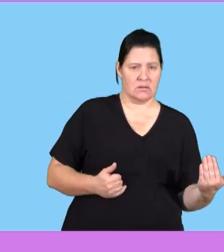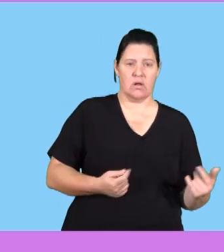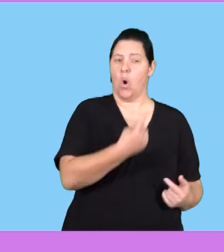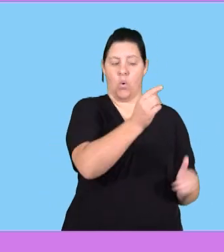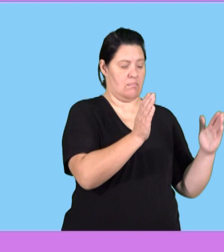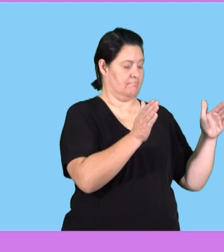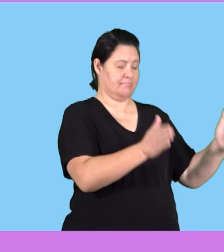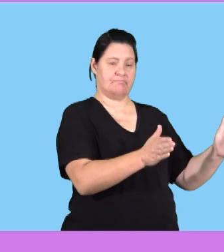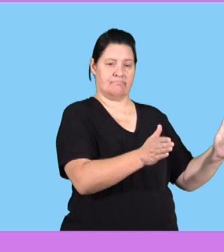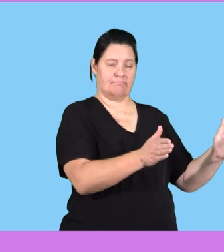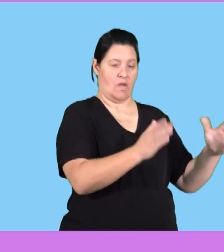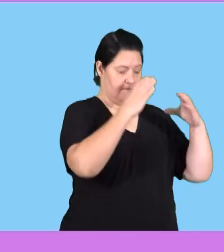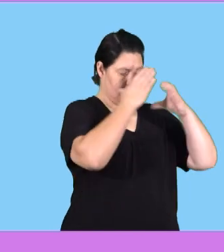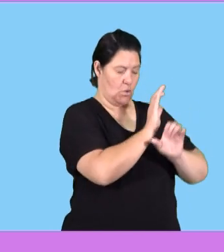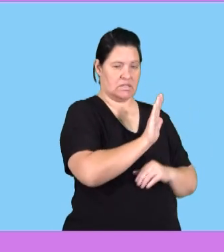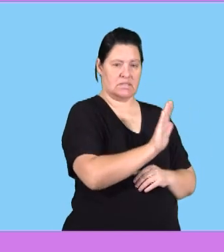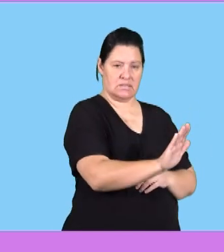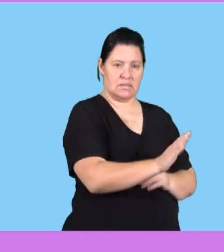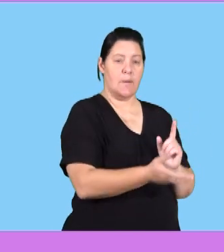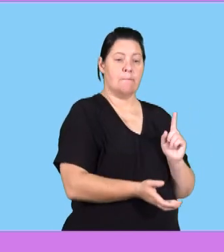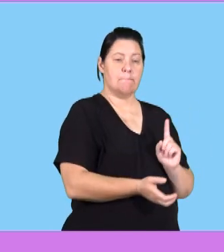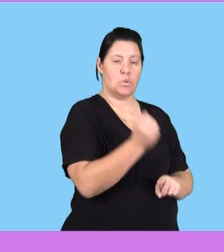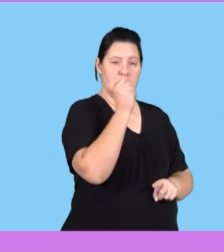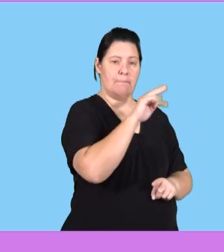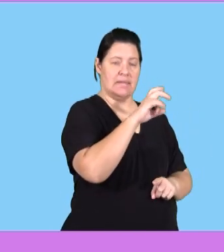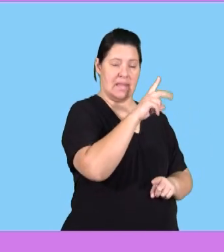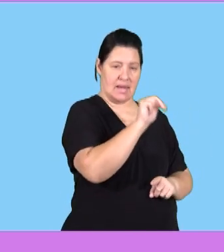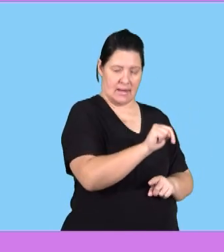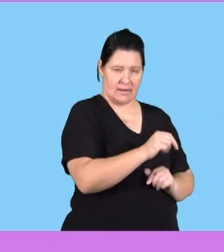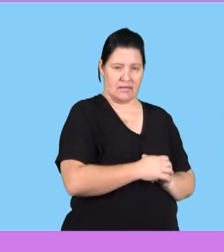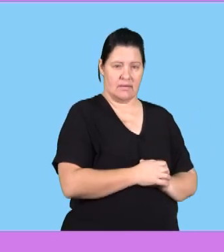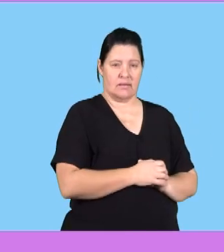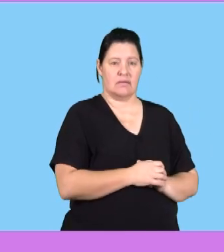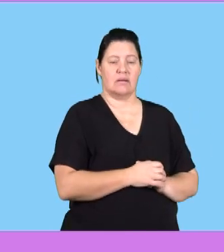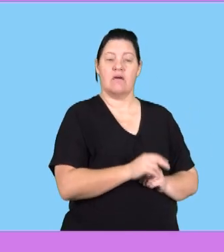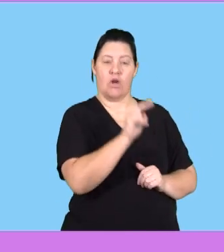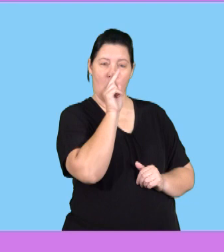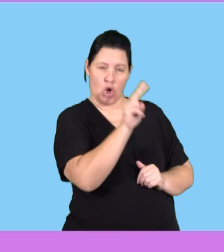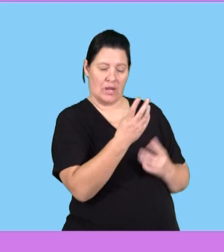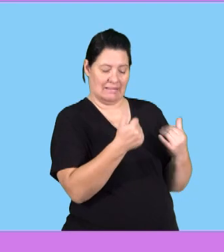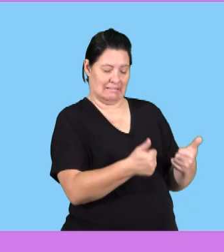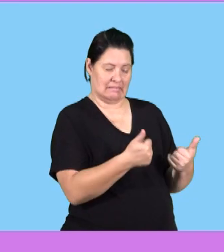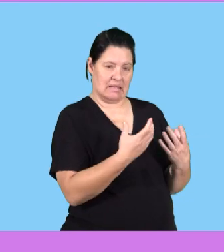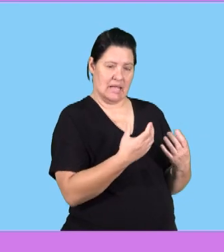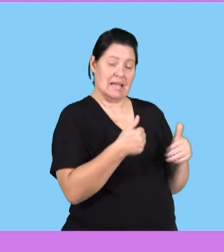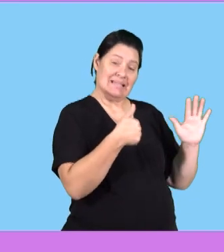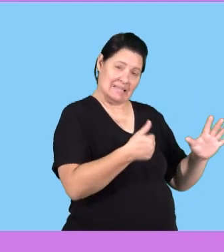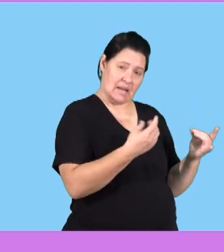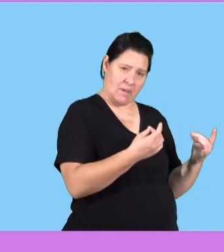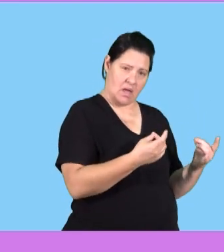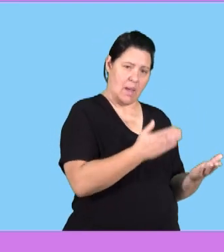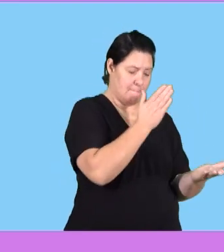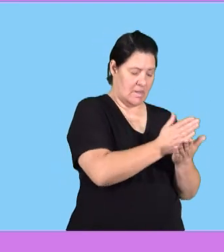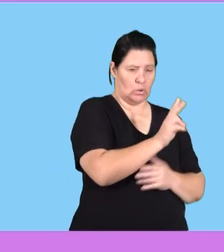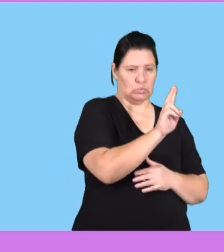side as if it's the only set of data, right? And I'm going to determine the median of that. So therefore, if you look at the 6 numbers now, I